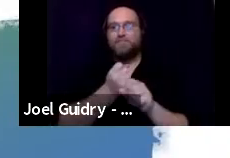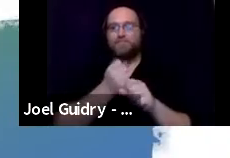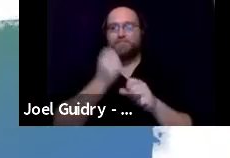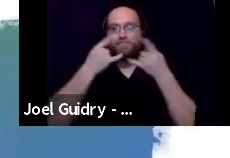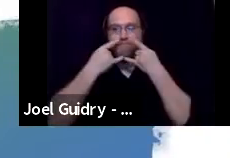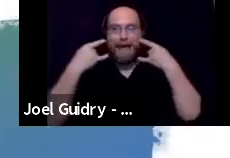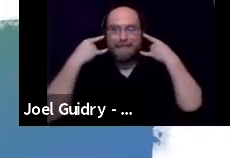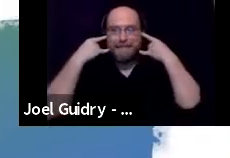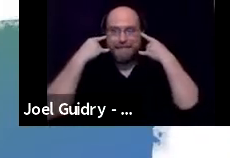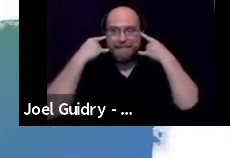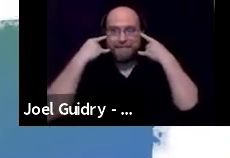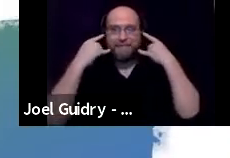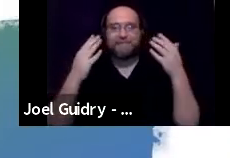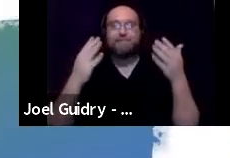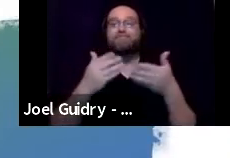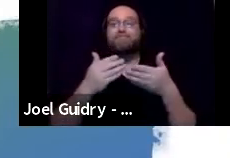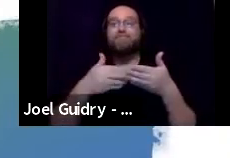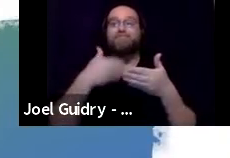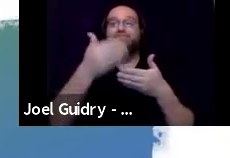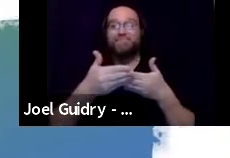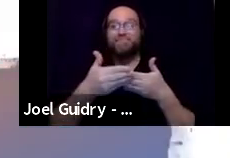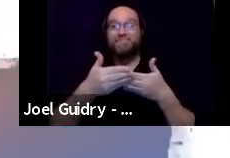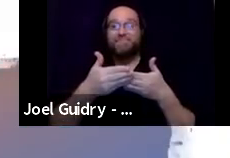Now, moving to the next slide, please.